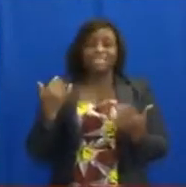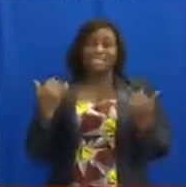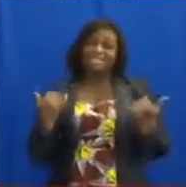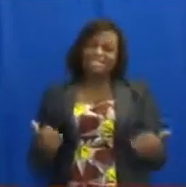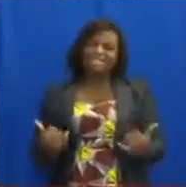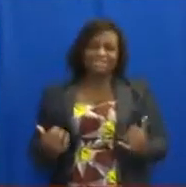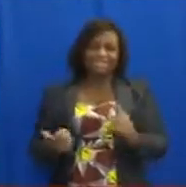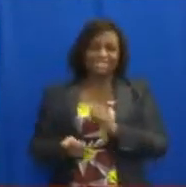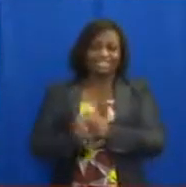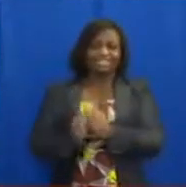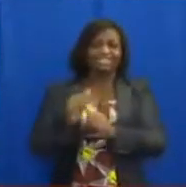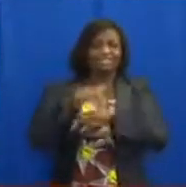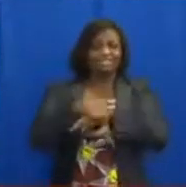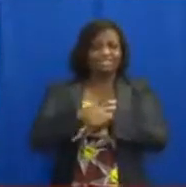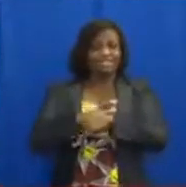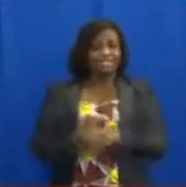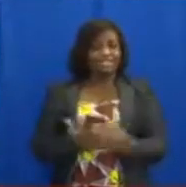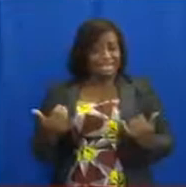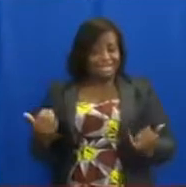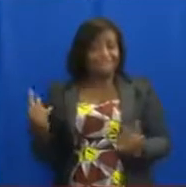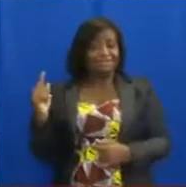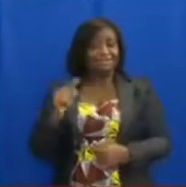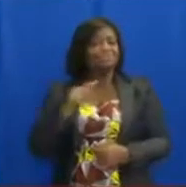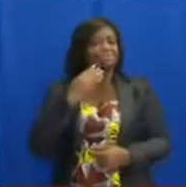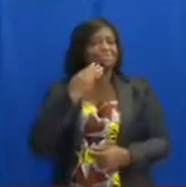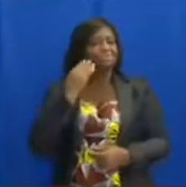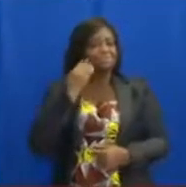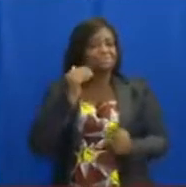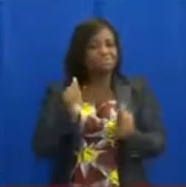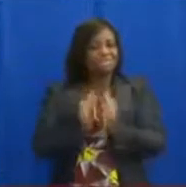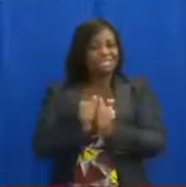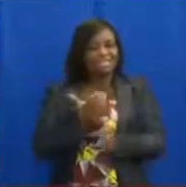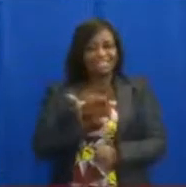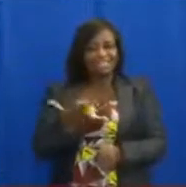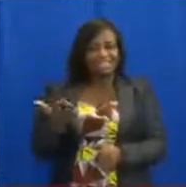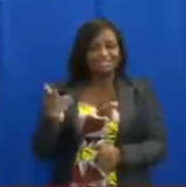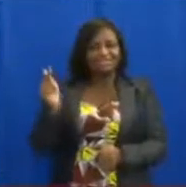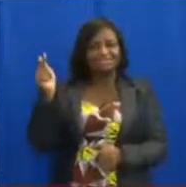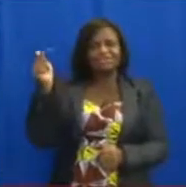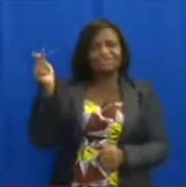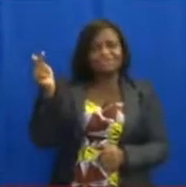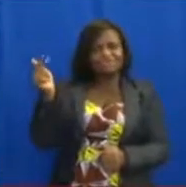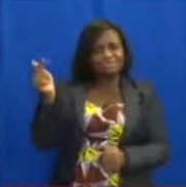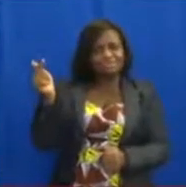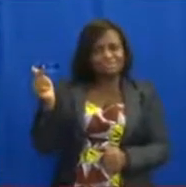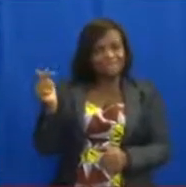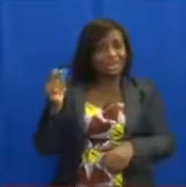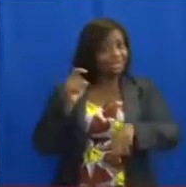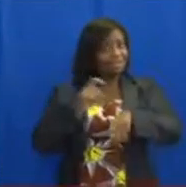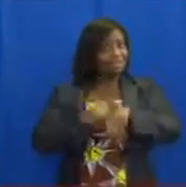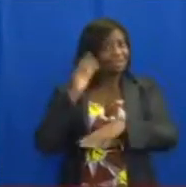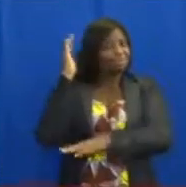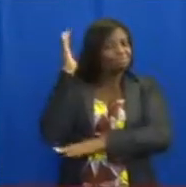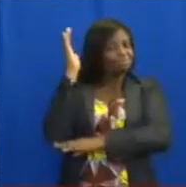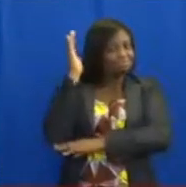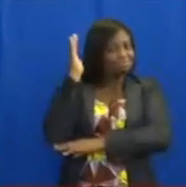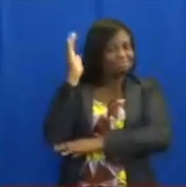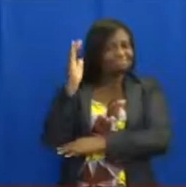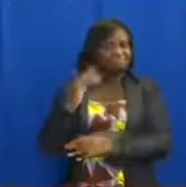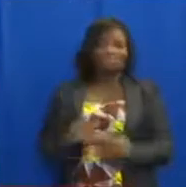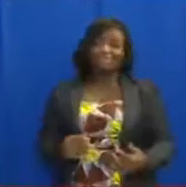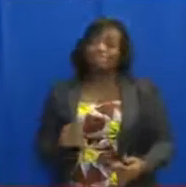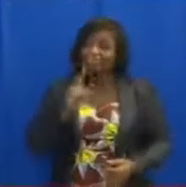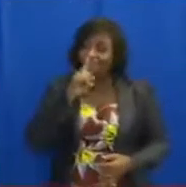It has been my responsibility to come to your homes with these updates on 21 occasions.